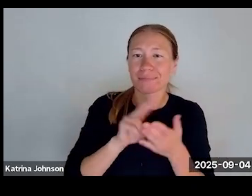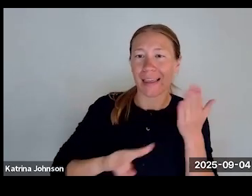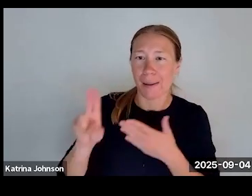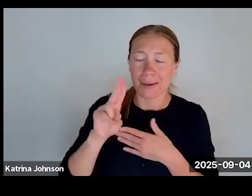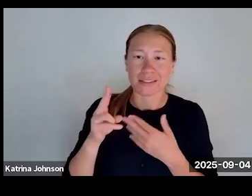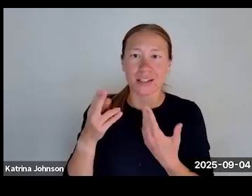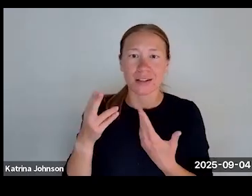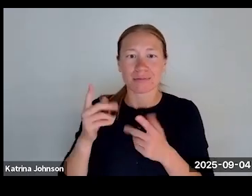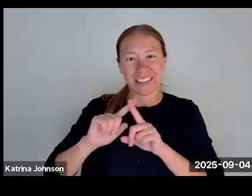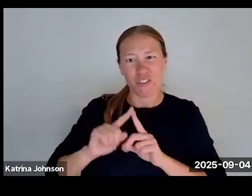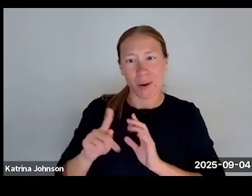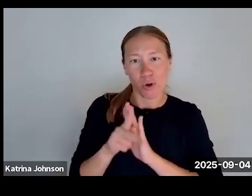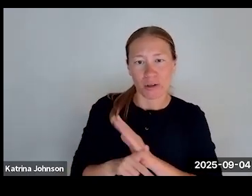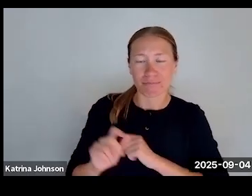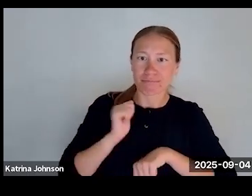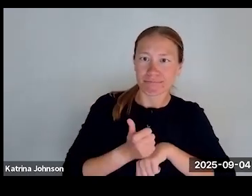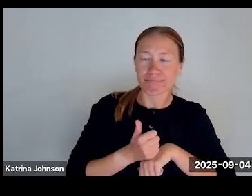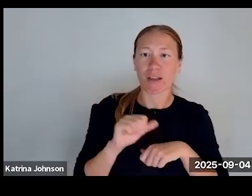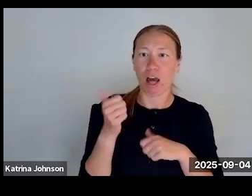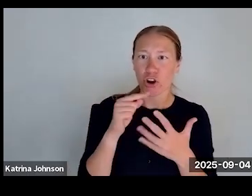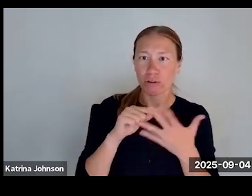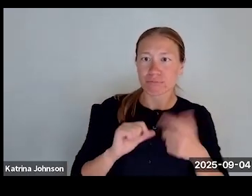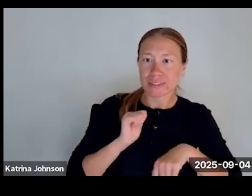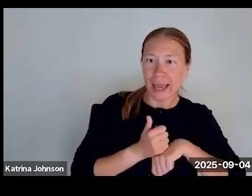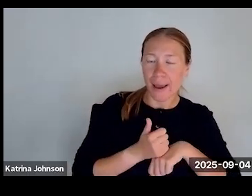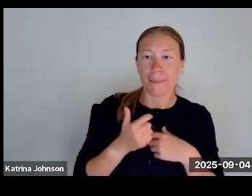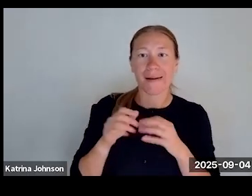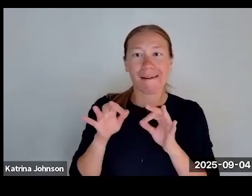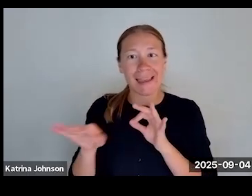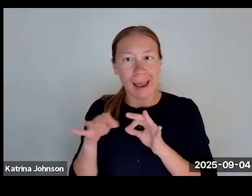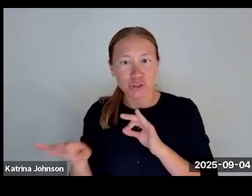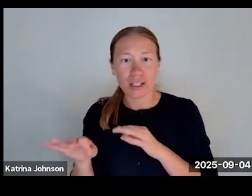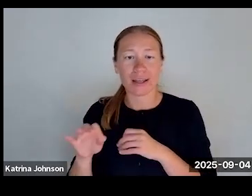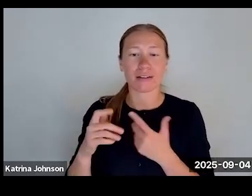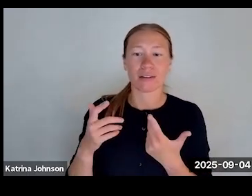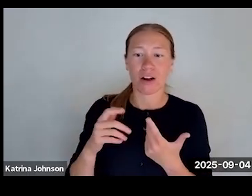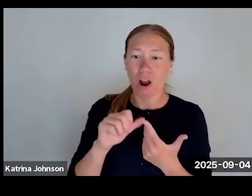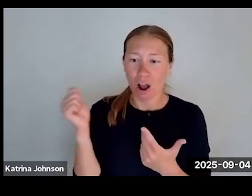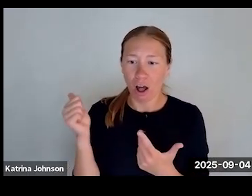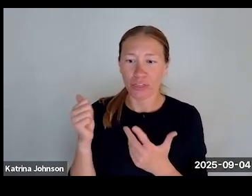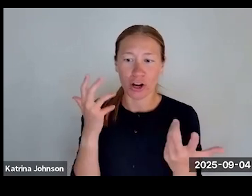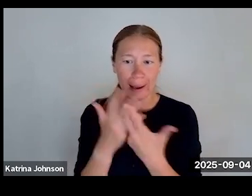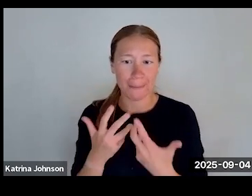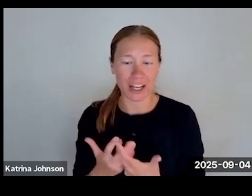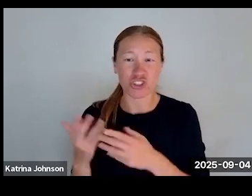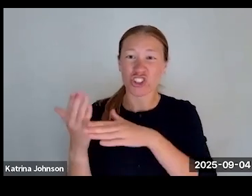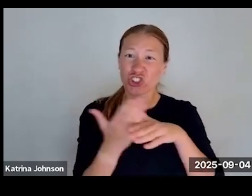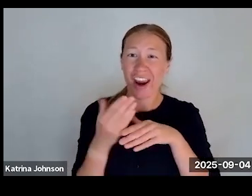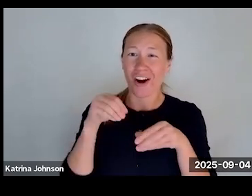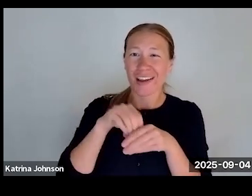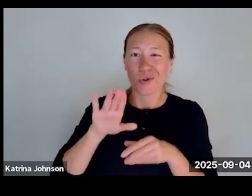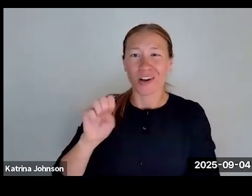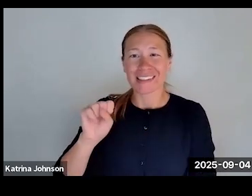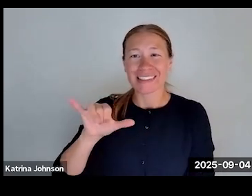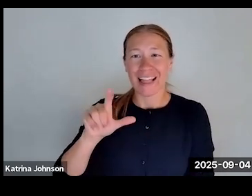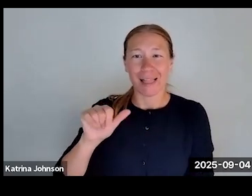alternate formats, captioning, and other accommodations. Share this information in your syllabus and make sure teaching